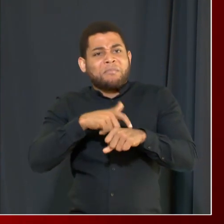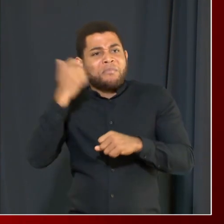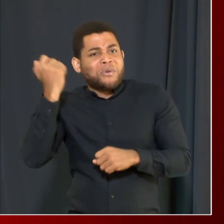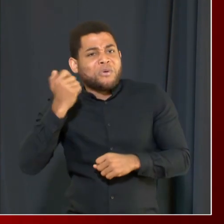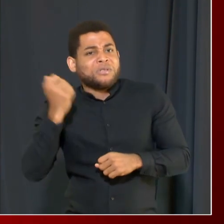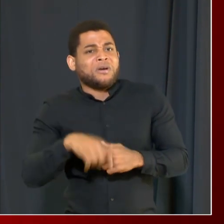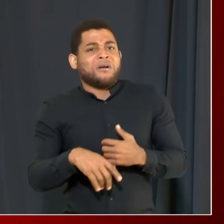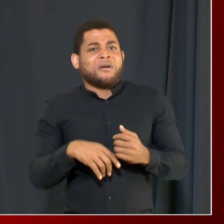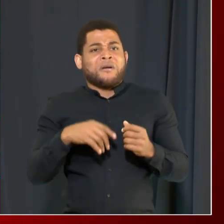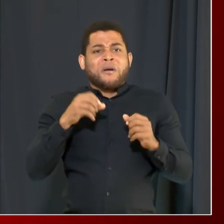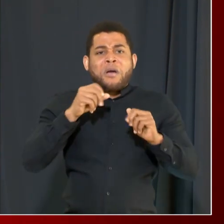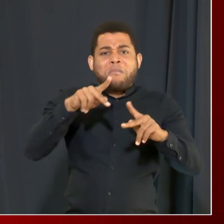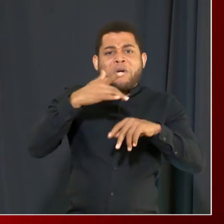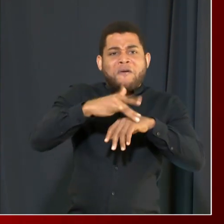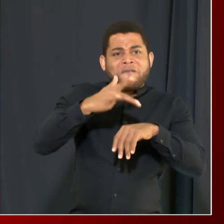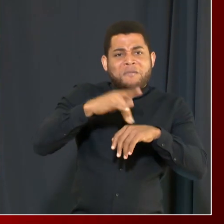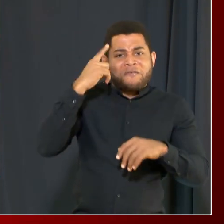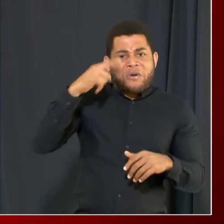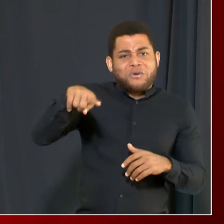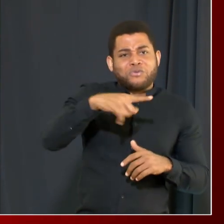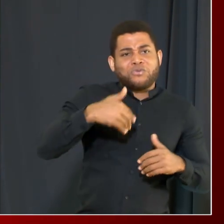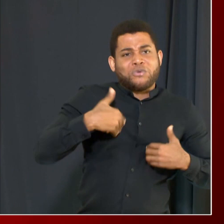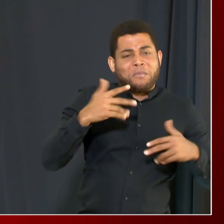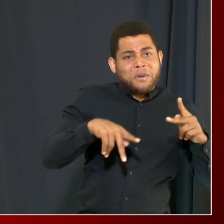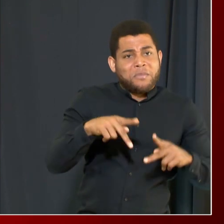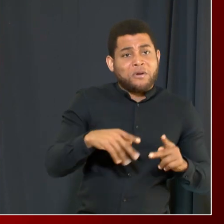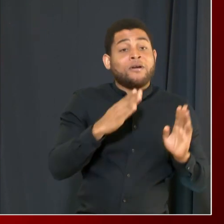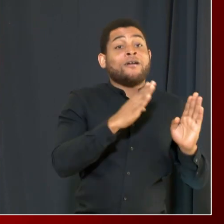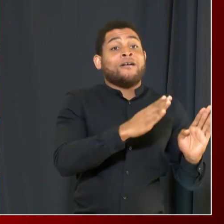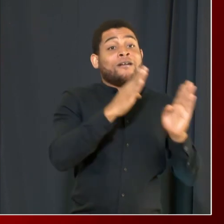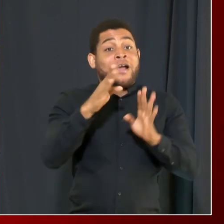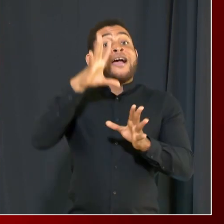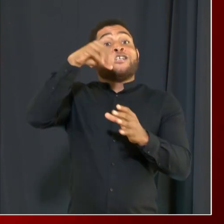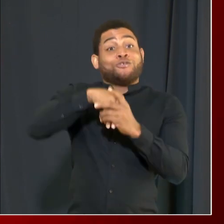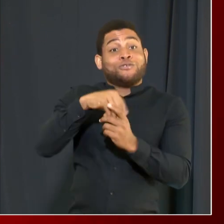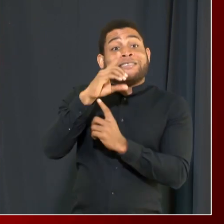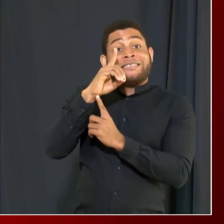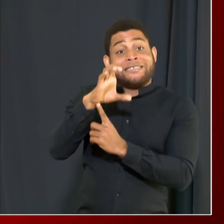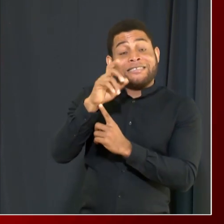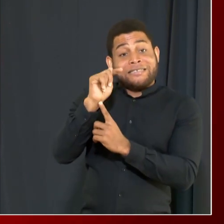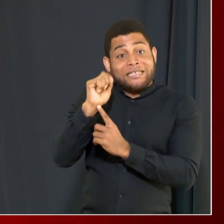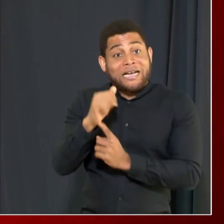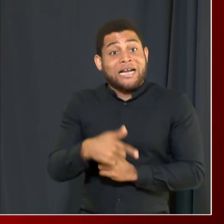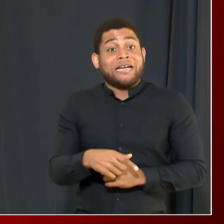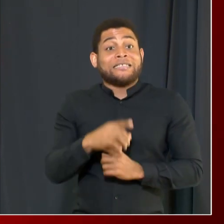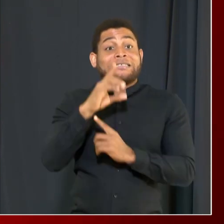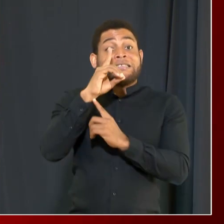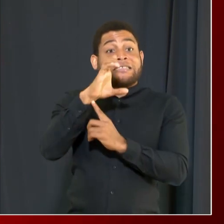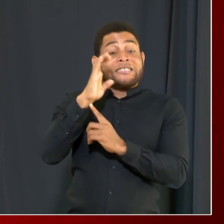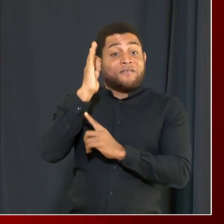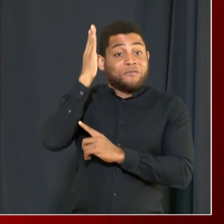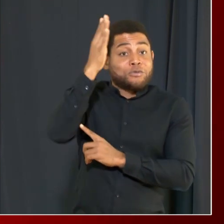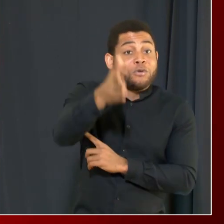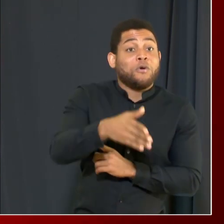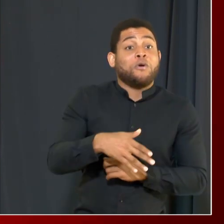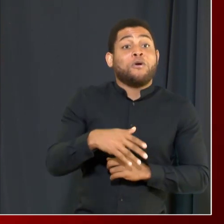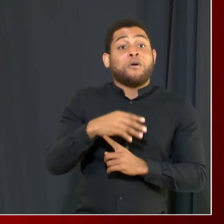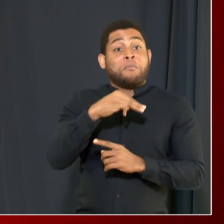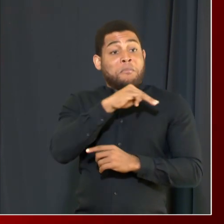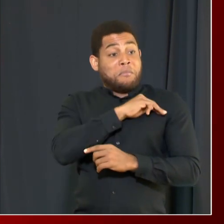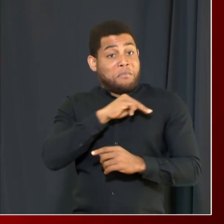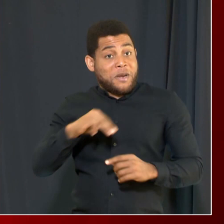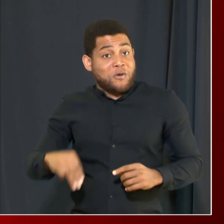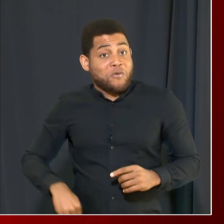are available for their young people, including DC Tag, DC Futures, the Mayor Scholars